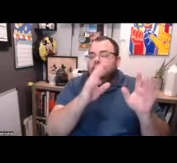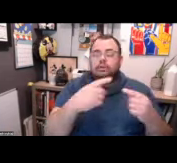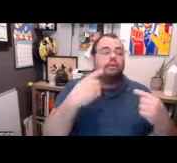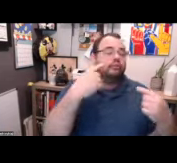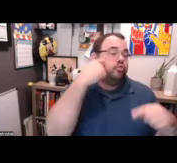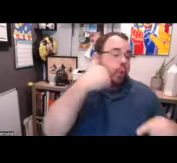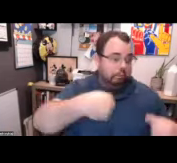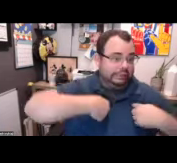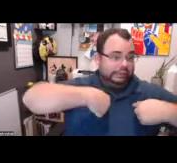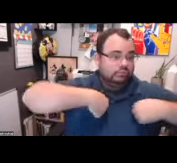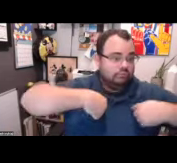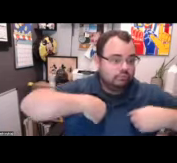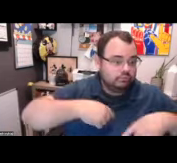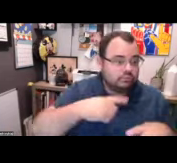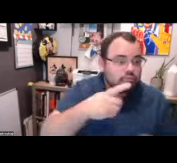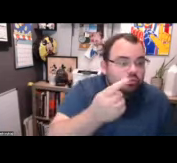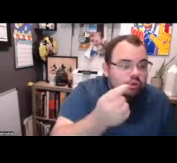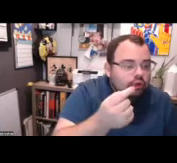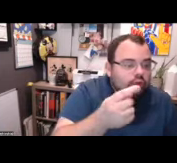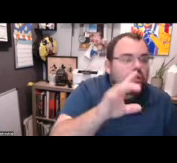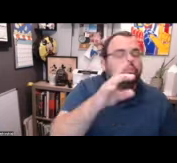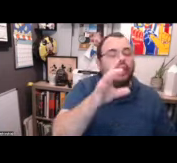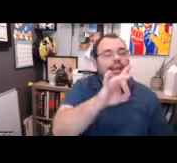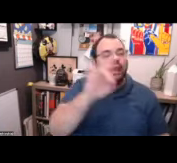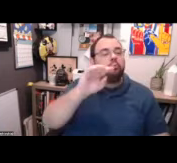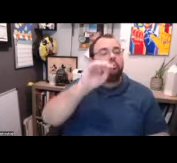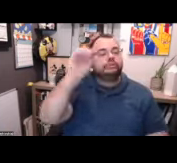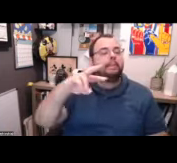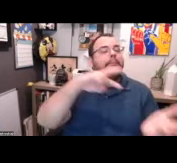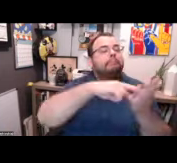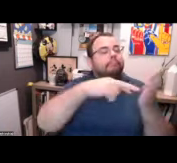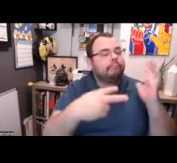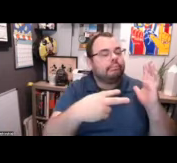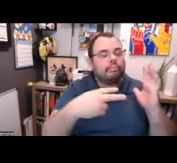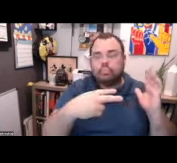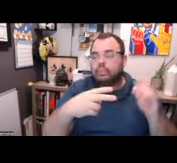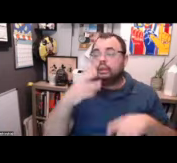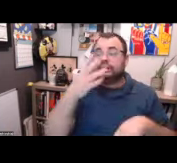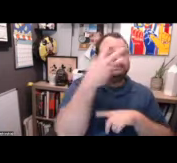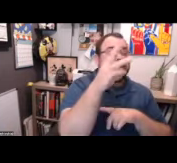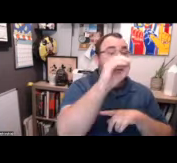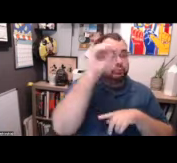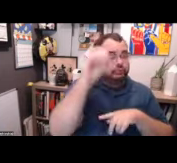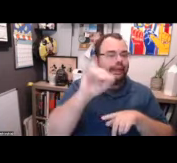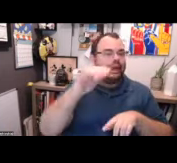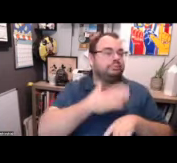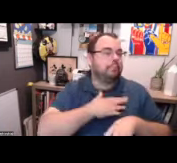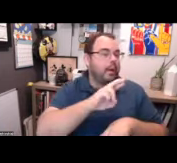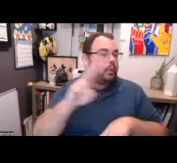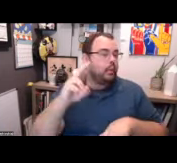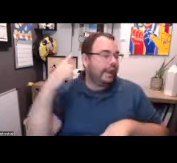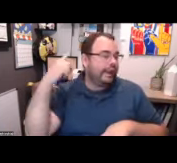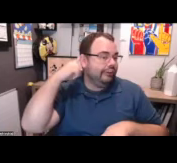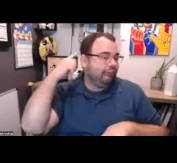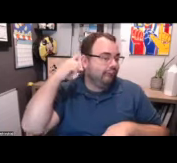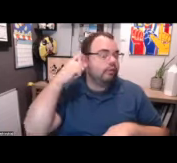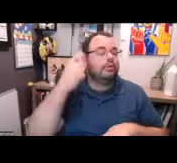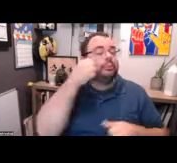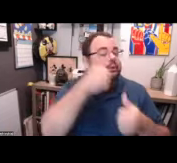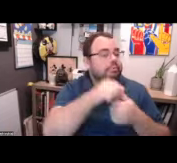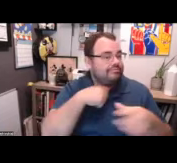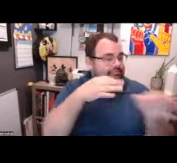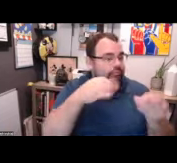mind. For me, like 88 meaning that